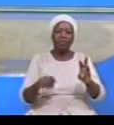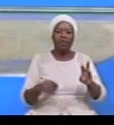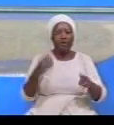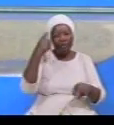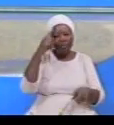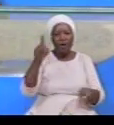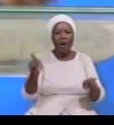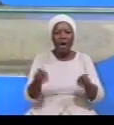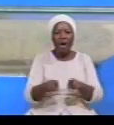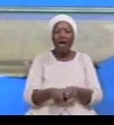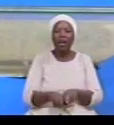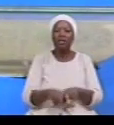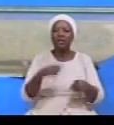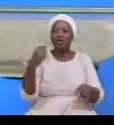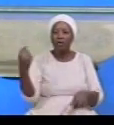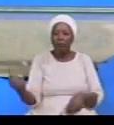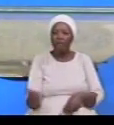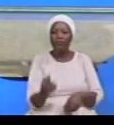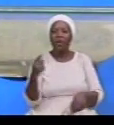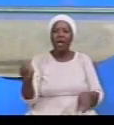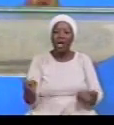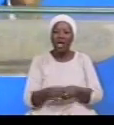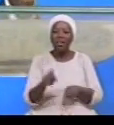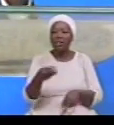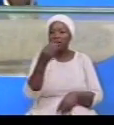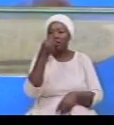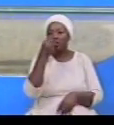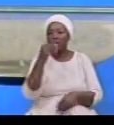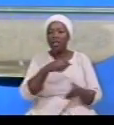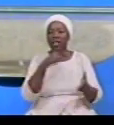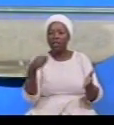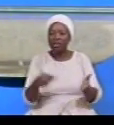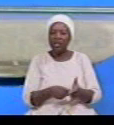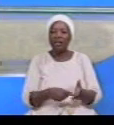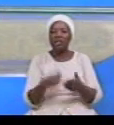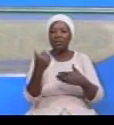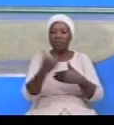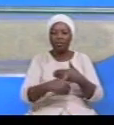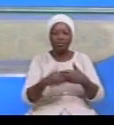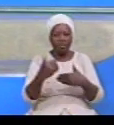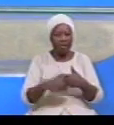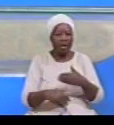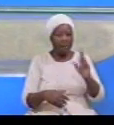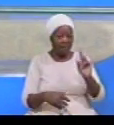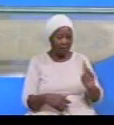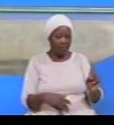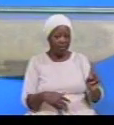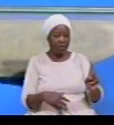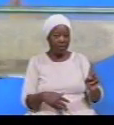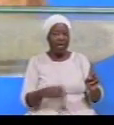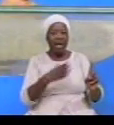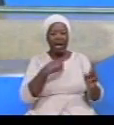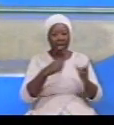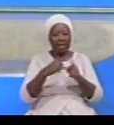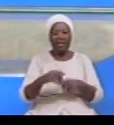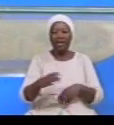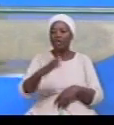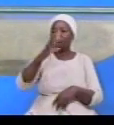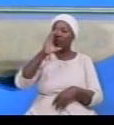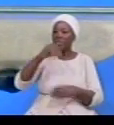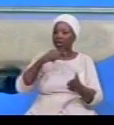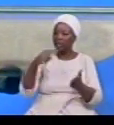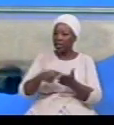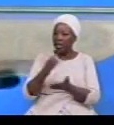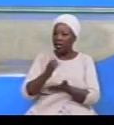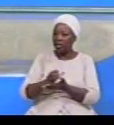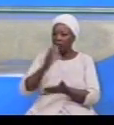often as he eat this bread," the first thing, "and drink this cup,"